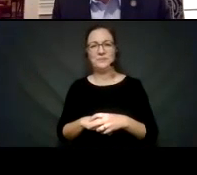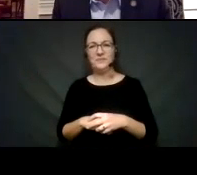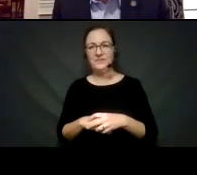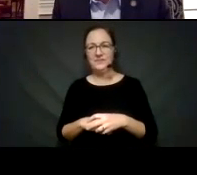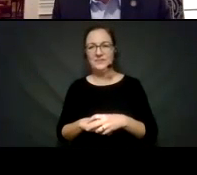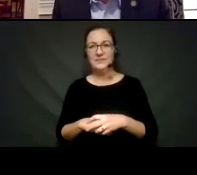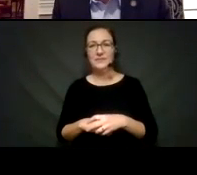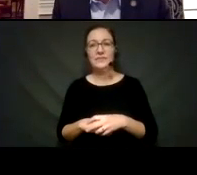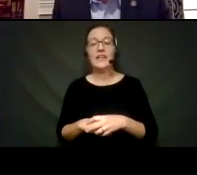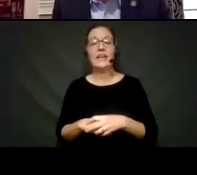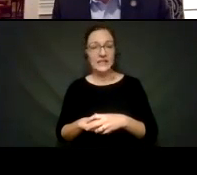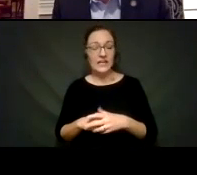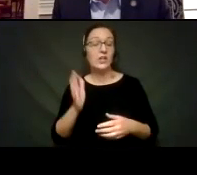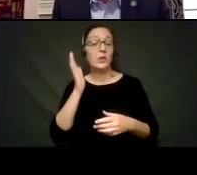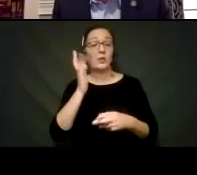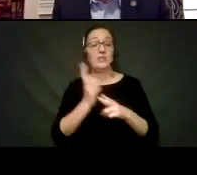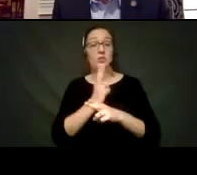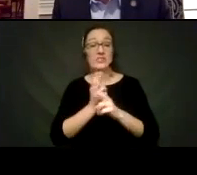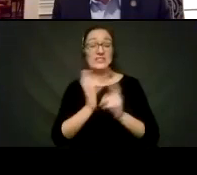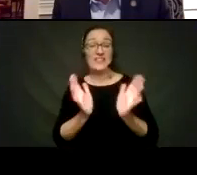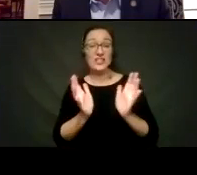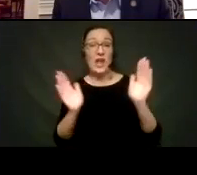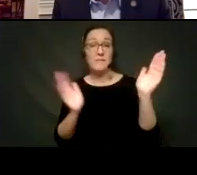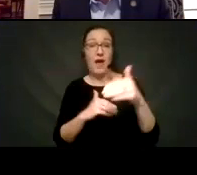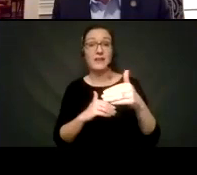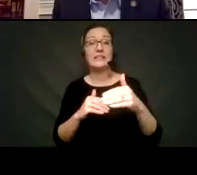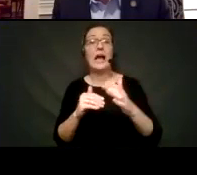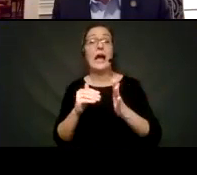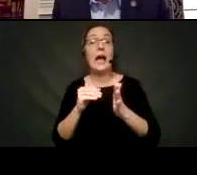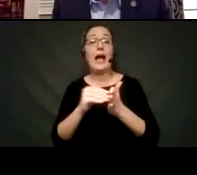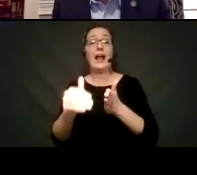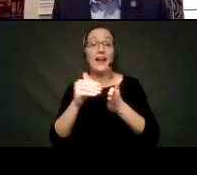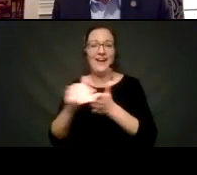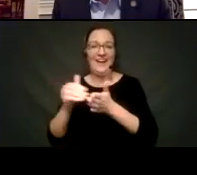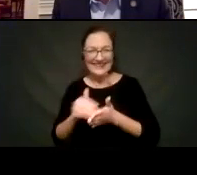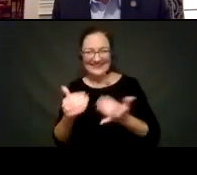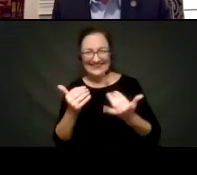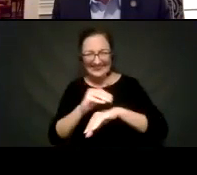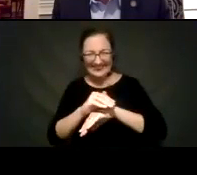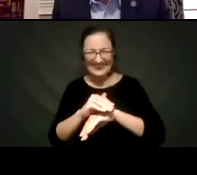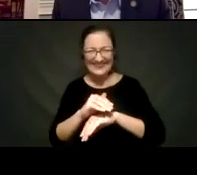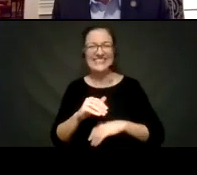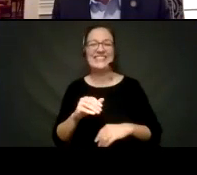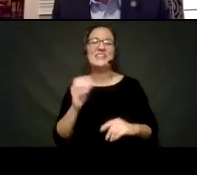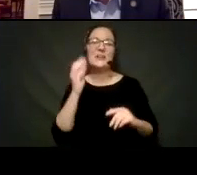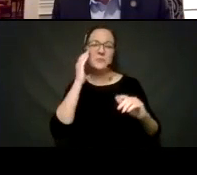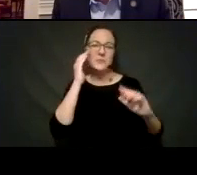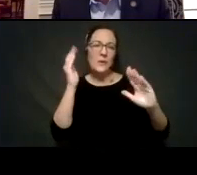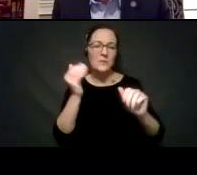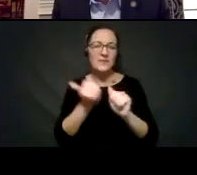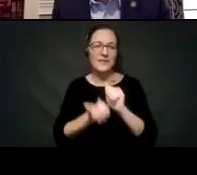We are going to be using our chat box a lot this evening. We are hoping that you all will be able